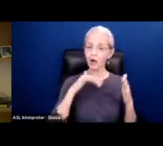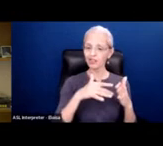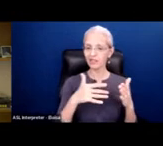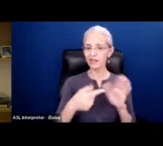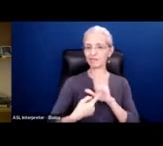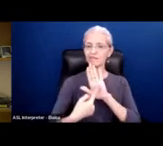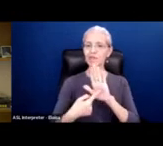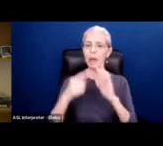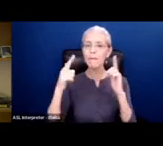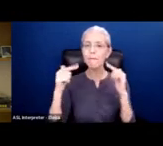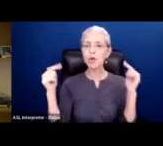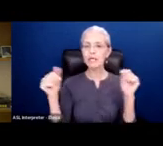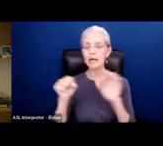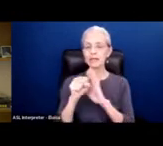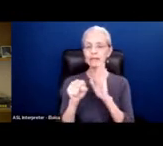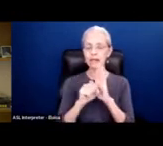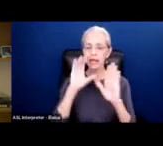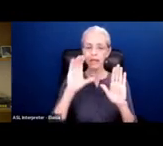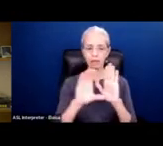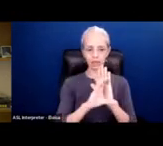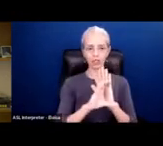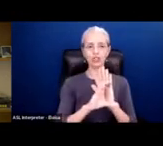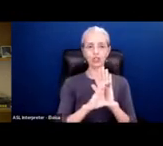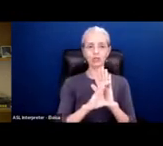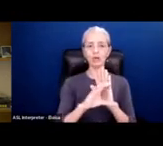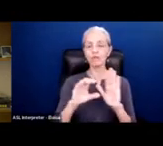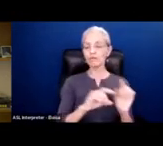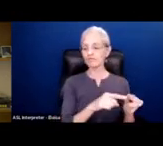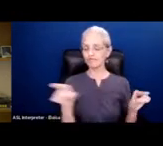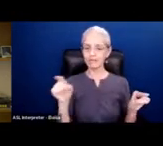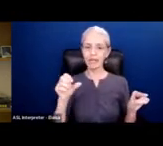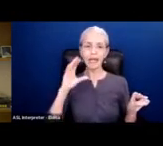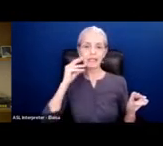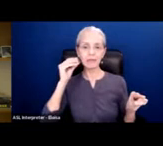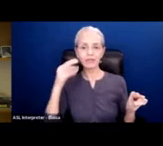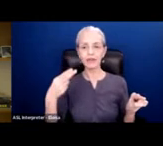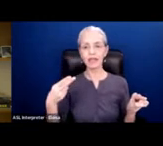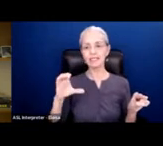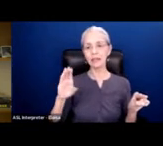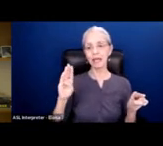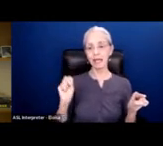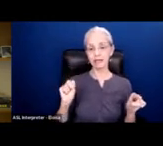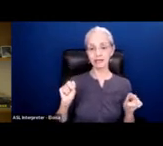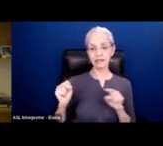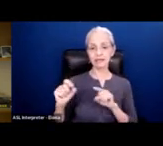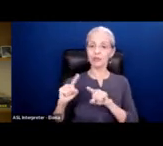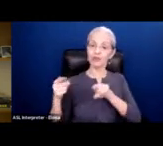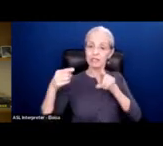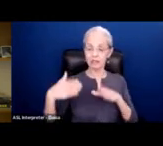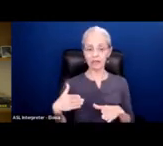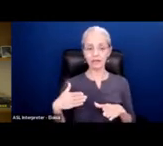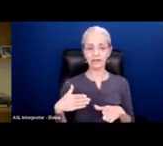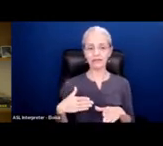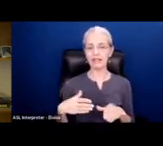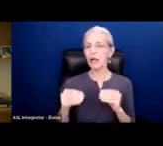picture of experiences of HCBS recipients. This study moves beyond looking at HCBS quality in a